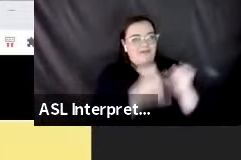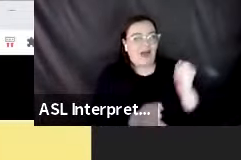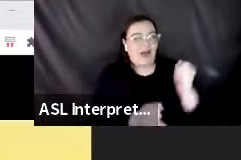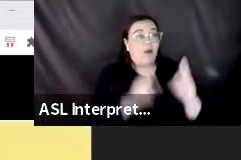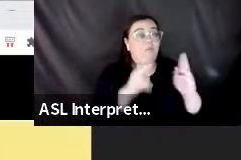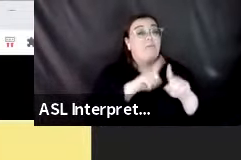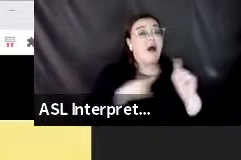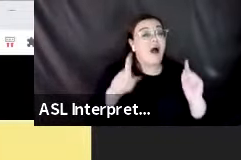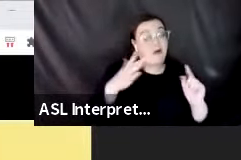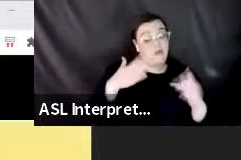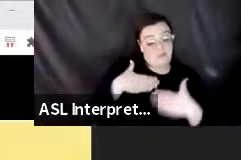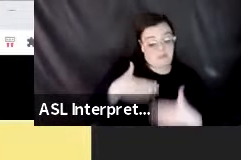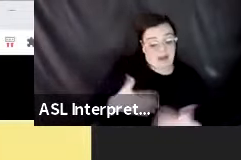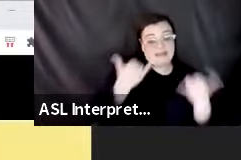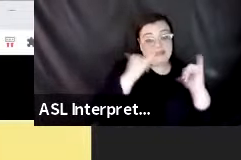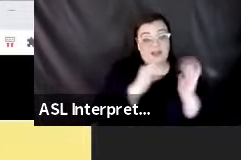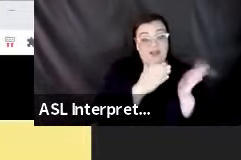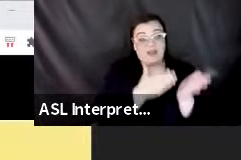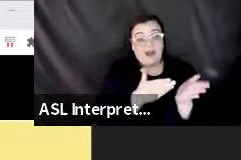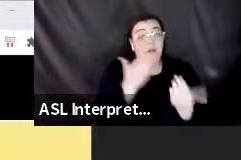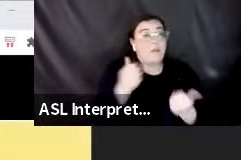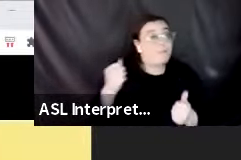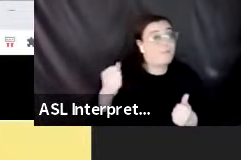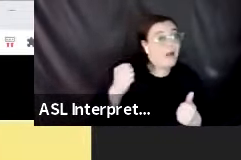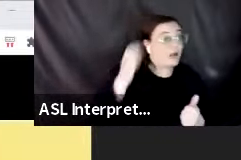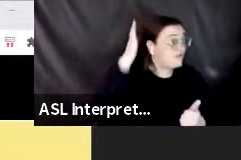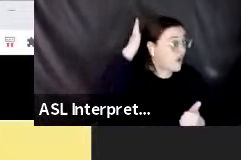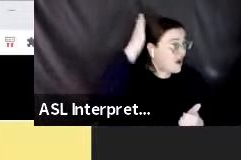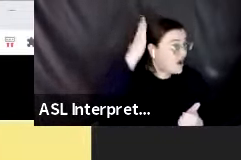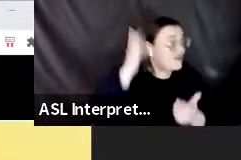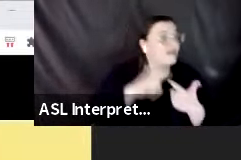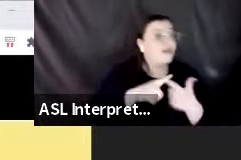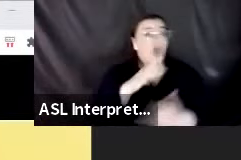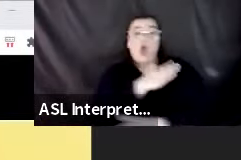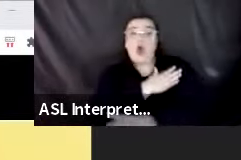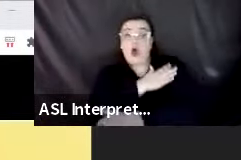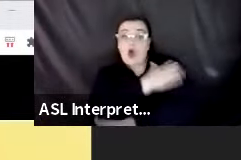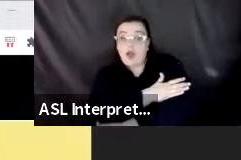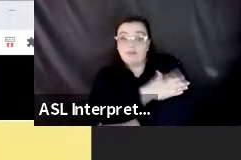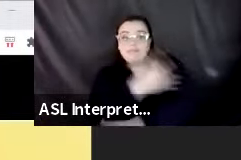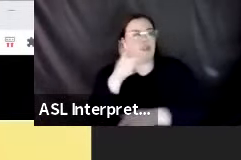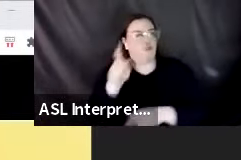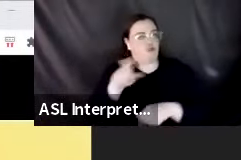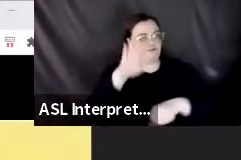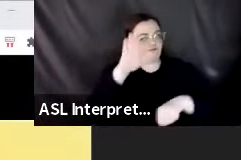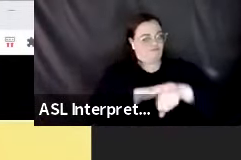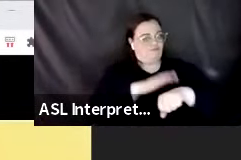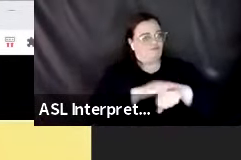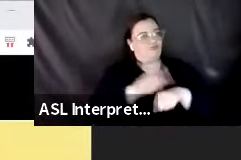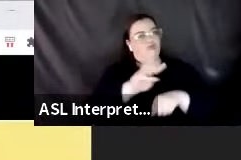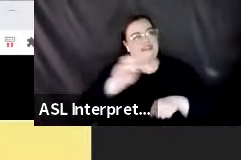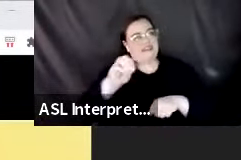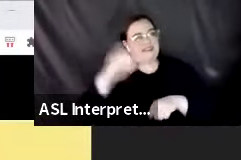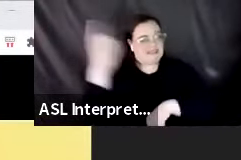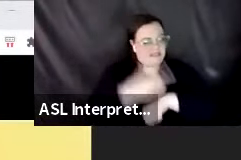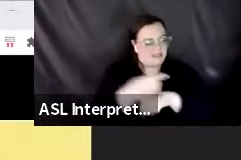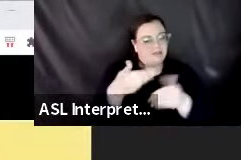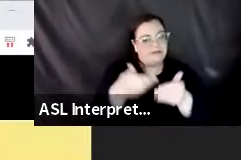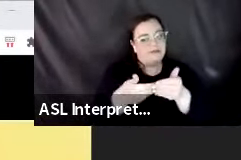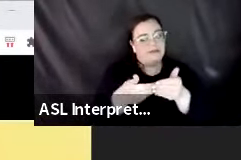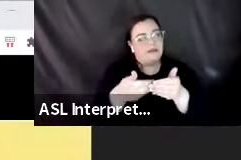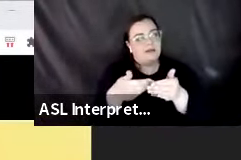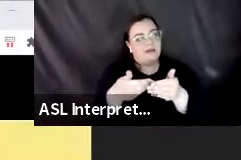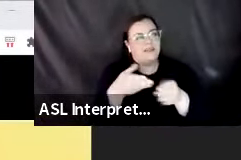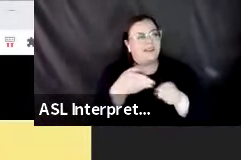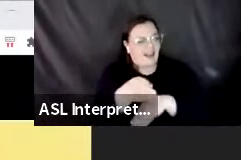head, it could be your arm. You should be notified 60 days from the date of session or 15 working days from the